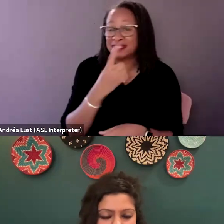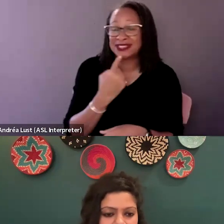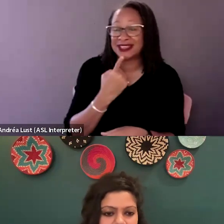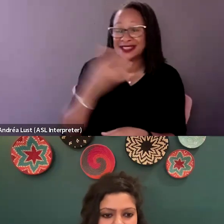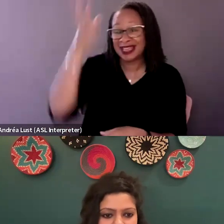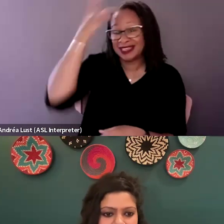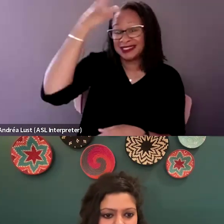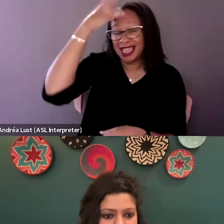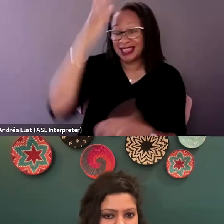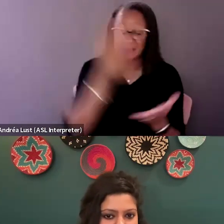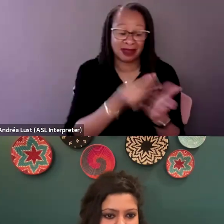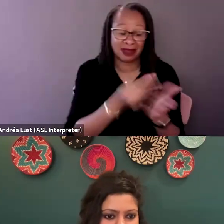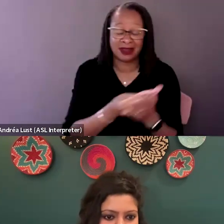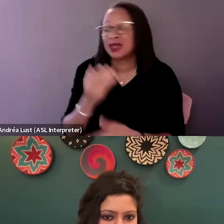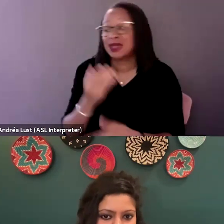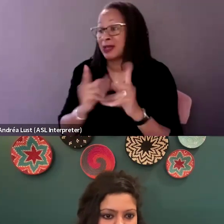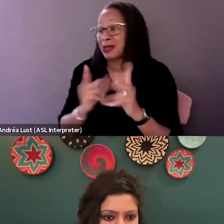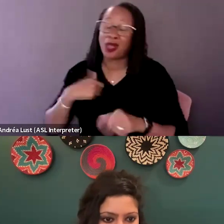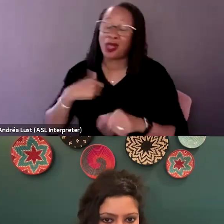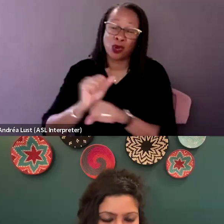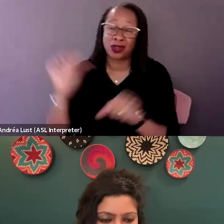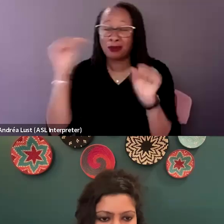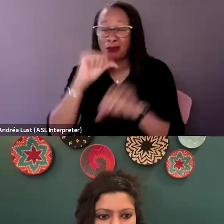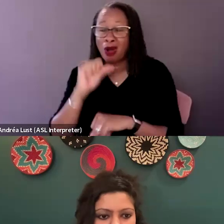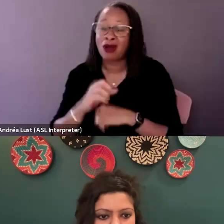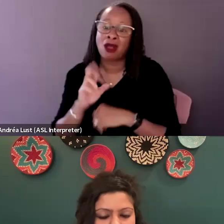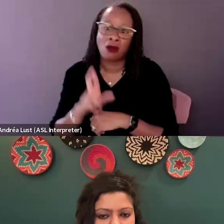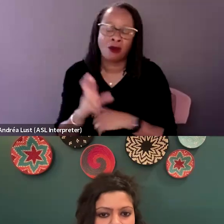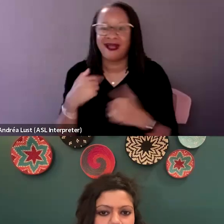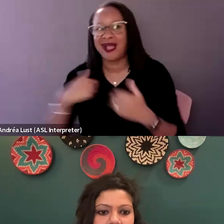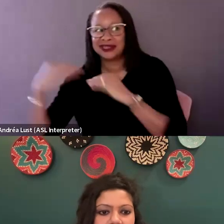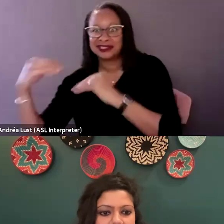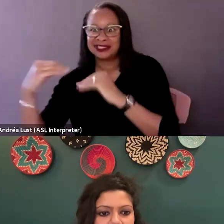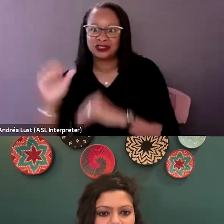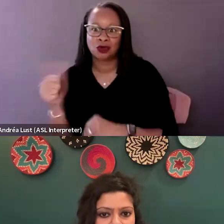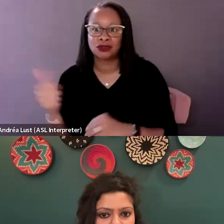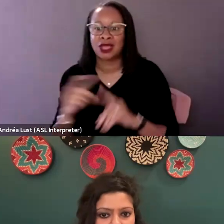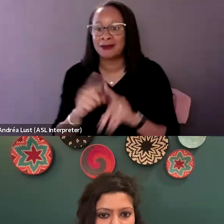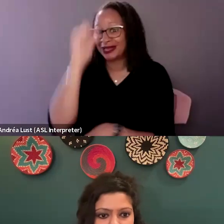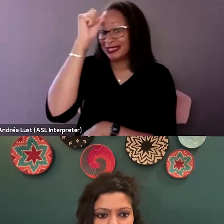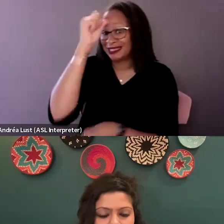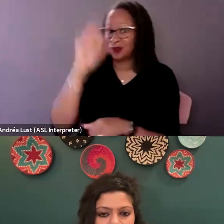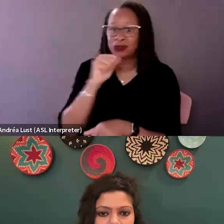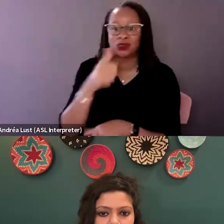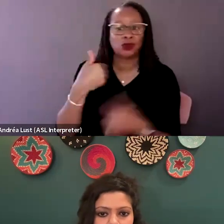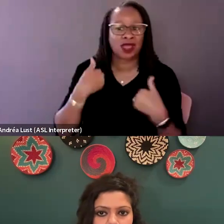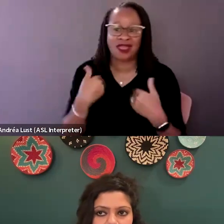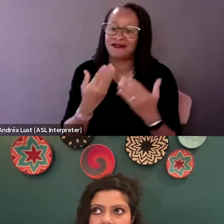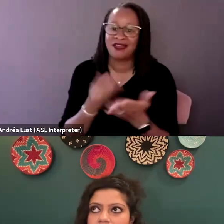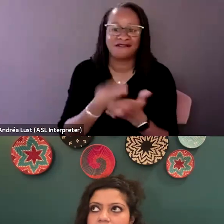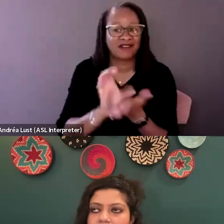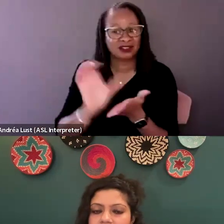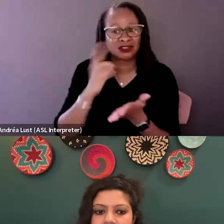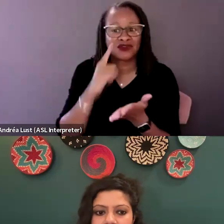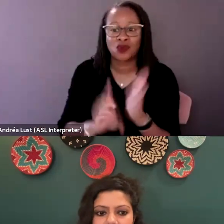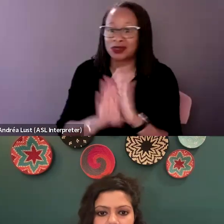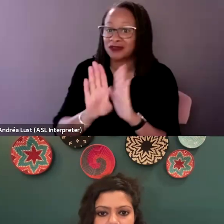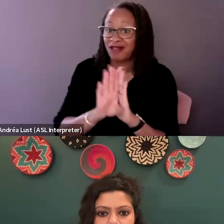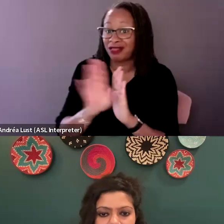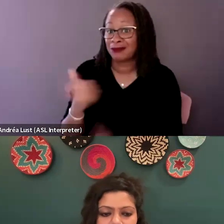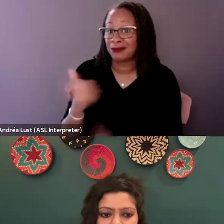creative documentary, since this panel is about, that is also taking from traditions learning from what some of